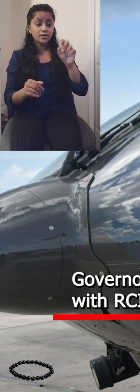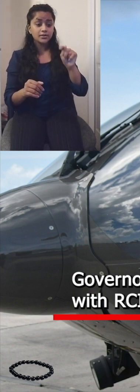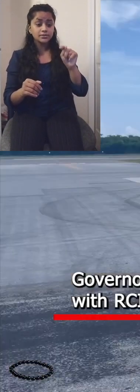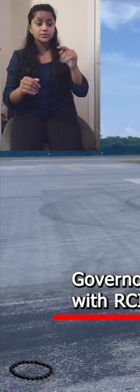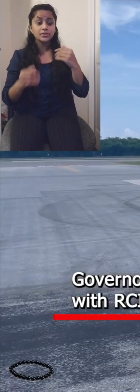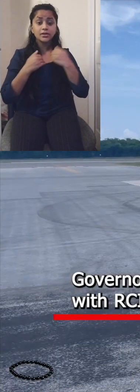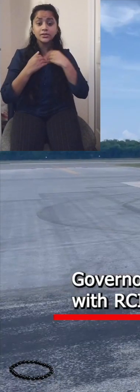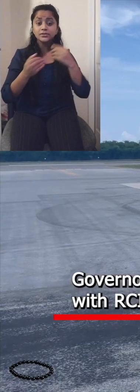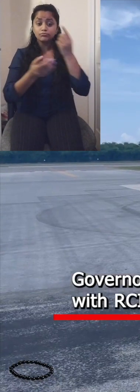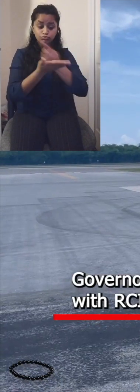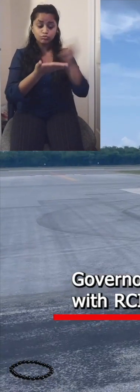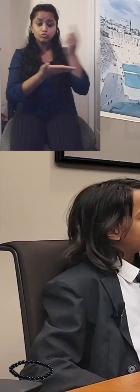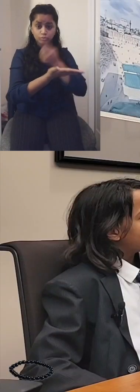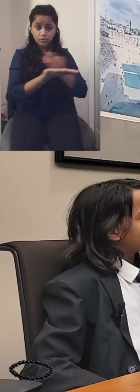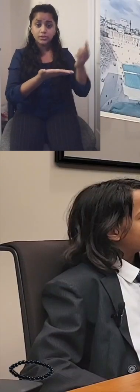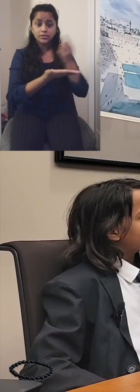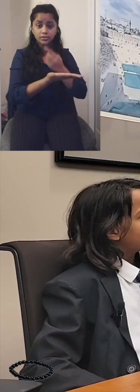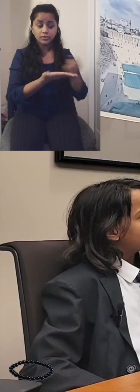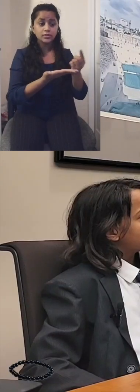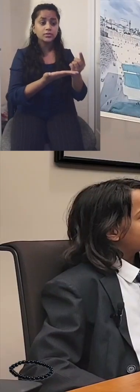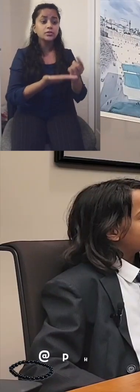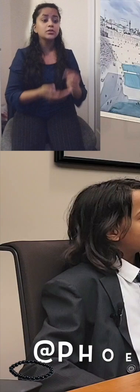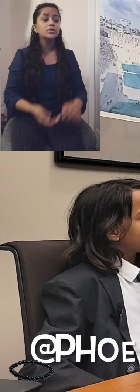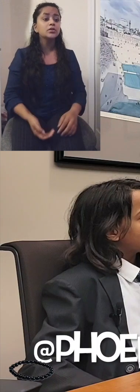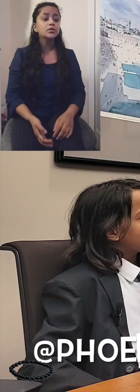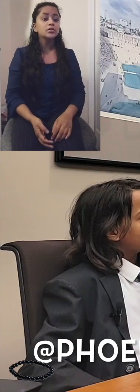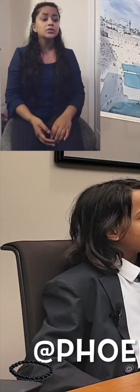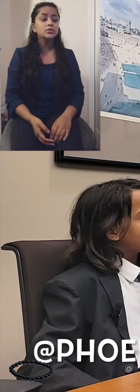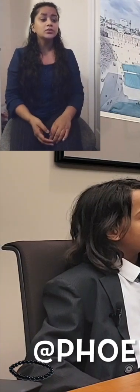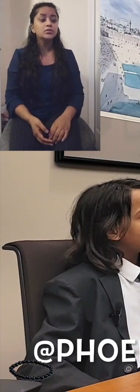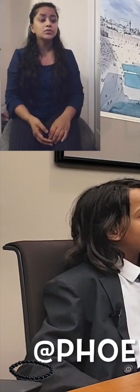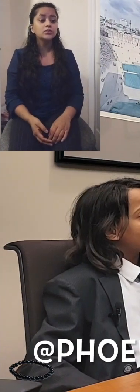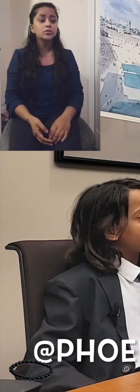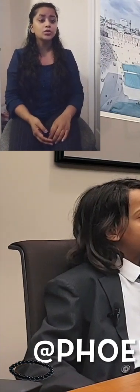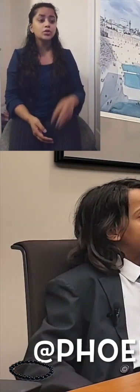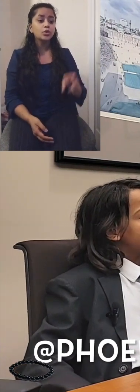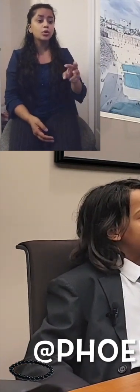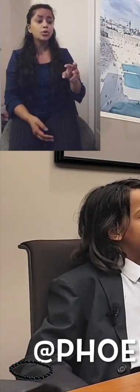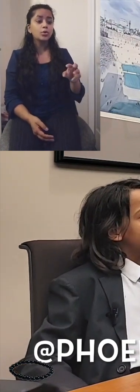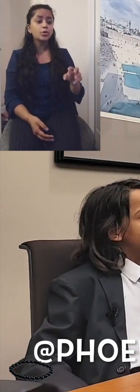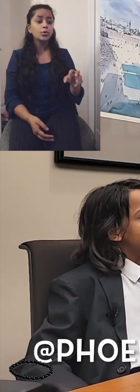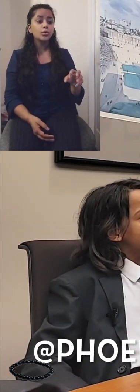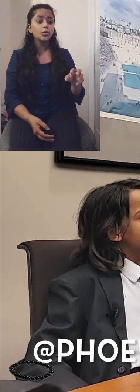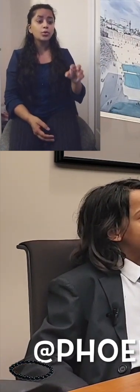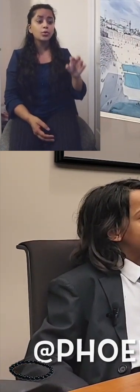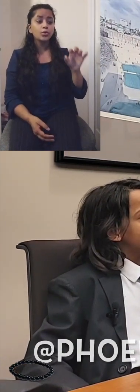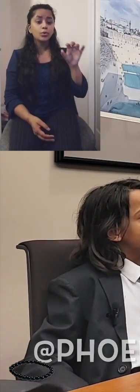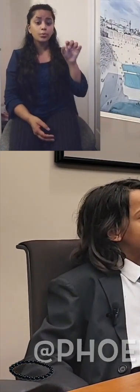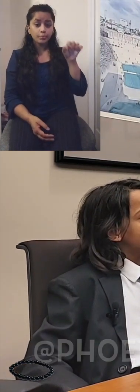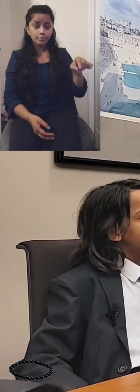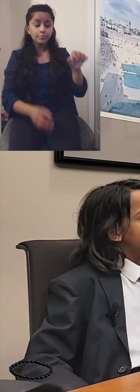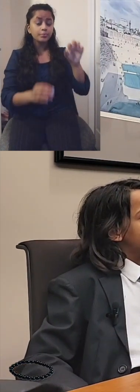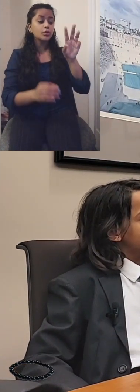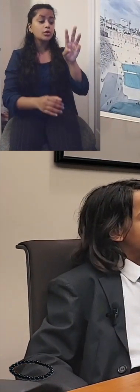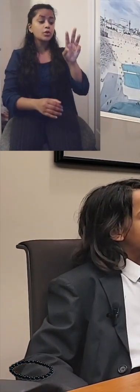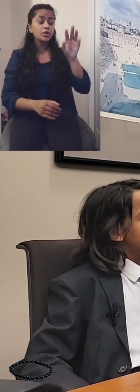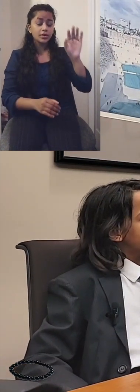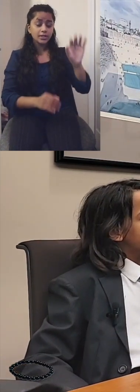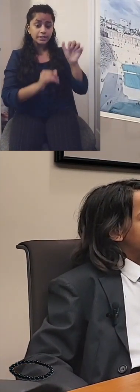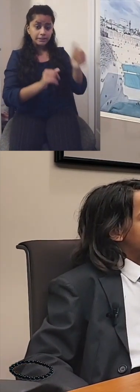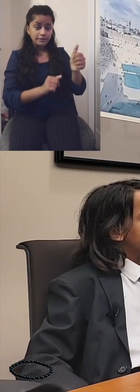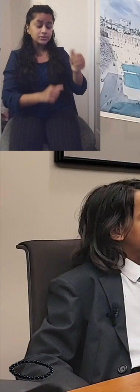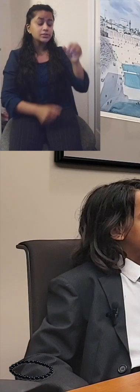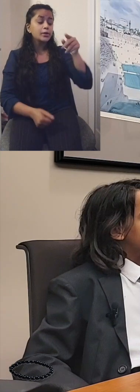cabinet meeting is held each week, and it's where Premier Wayne Panton gets together with